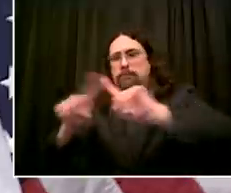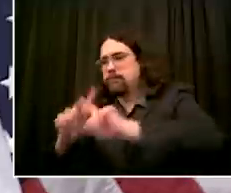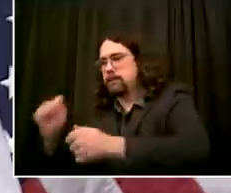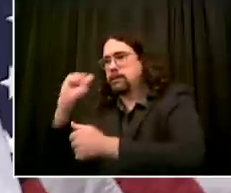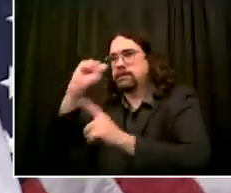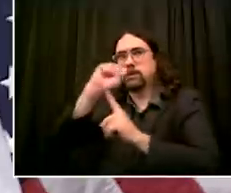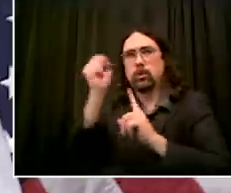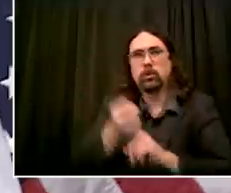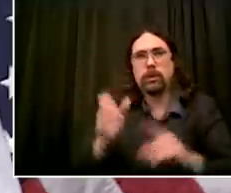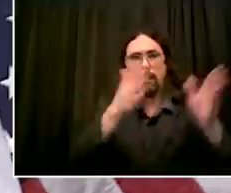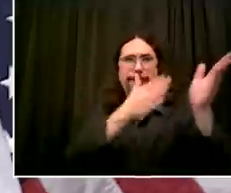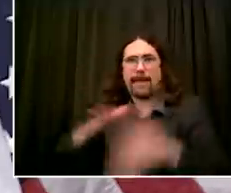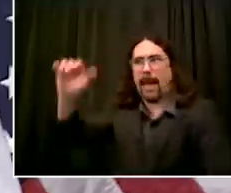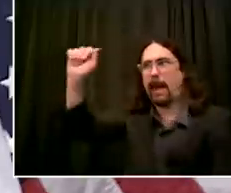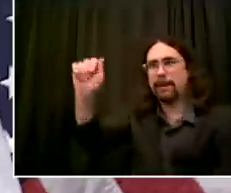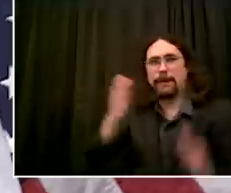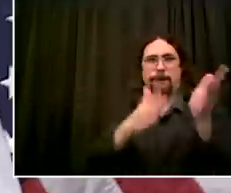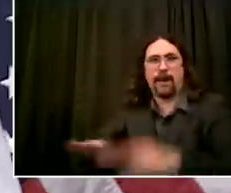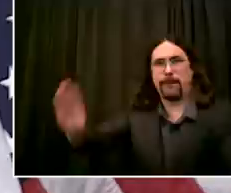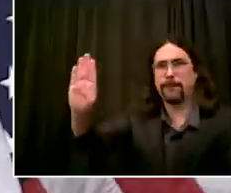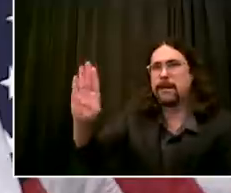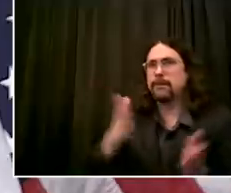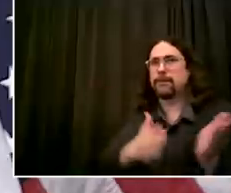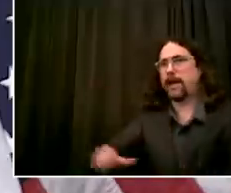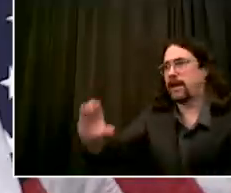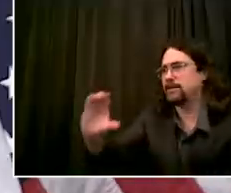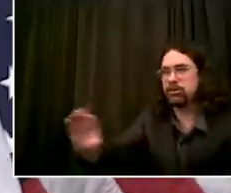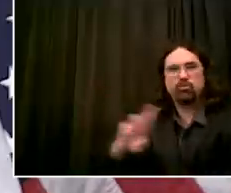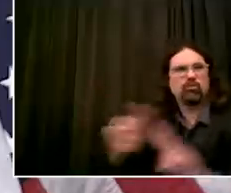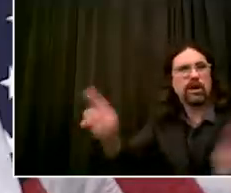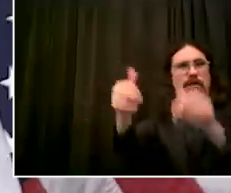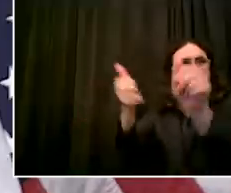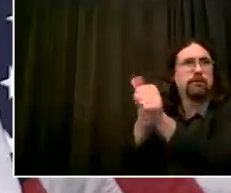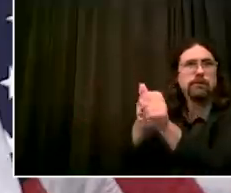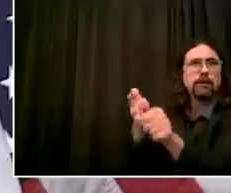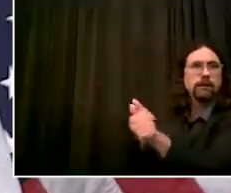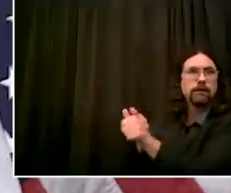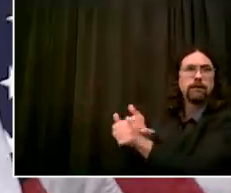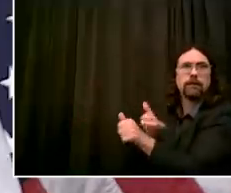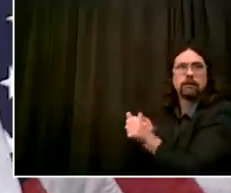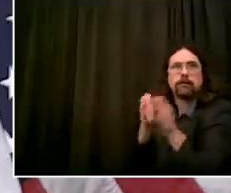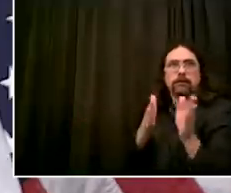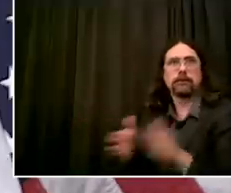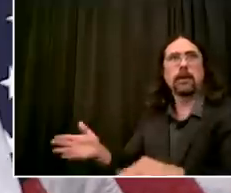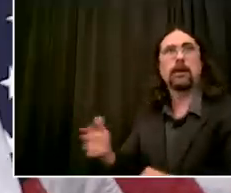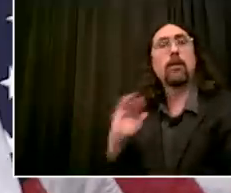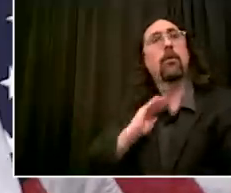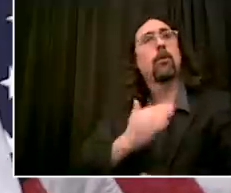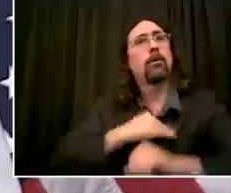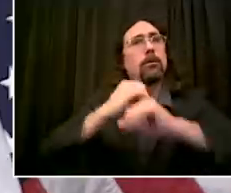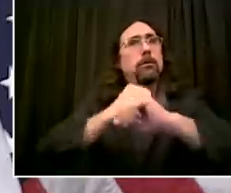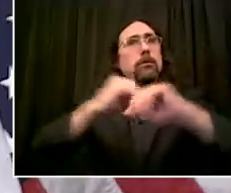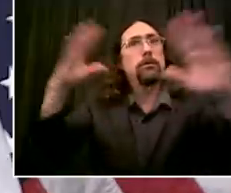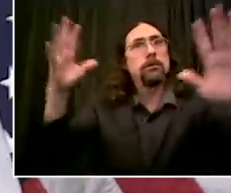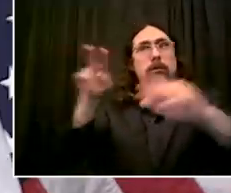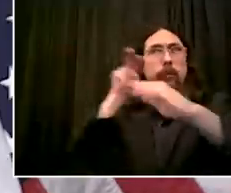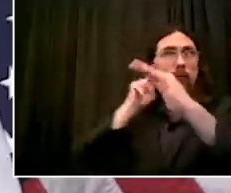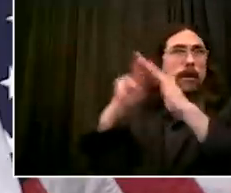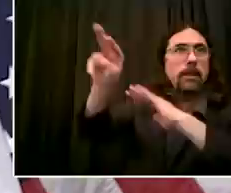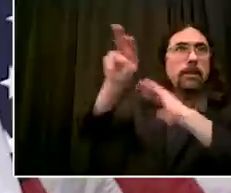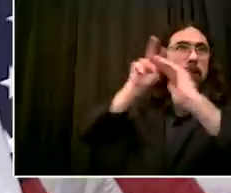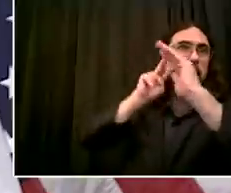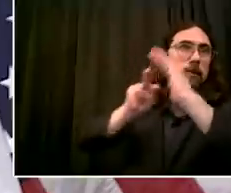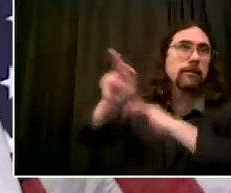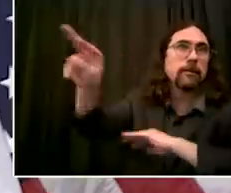date, globally, nationally, state, local, has been really uneven, because this is such